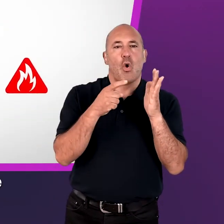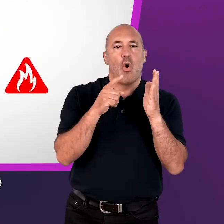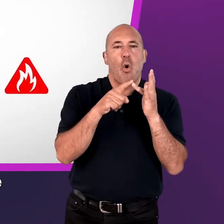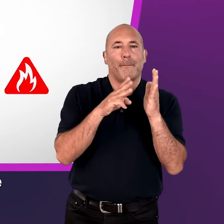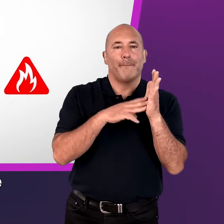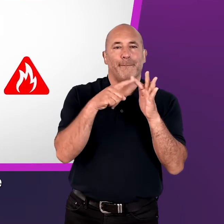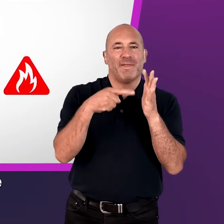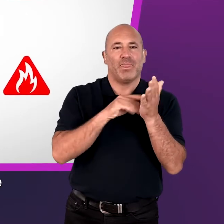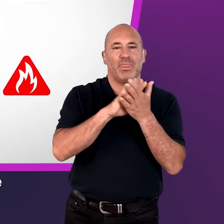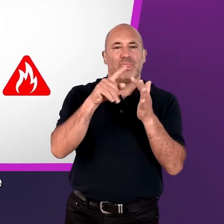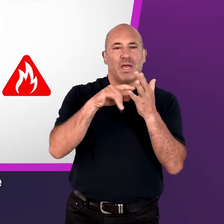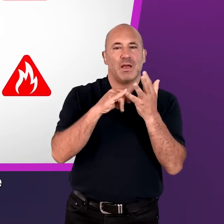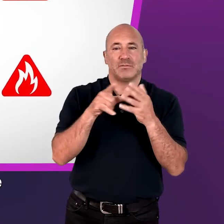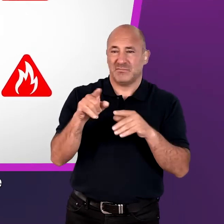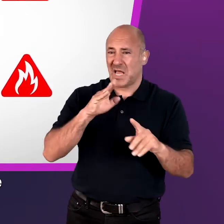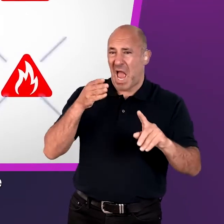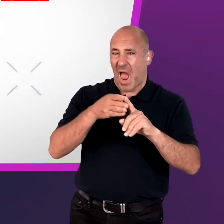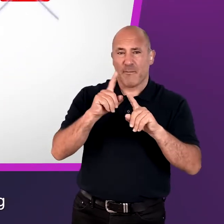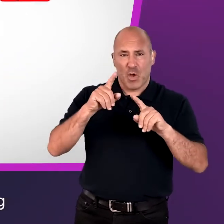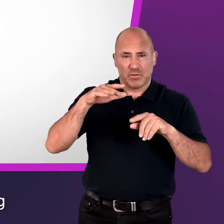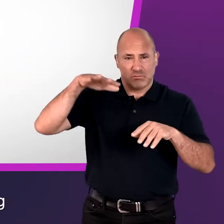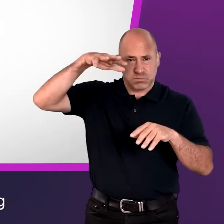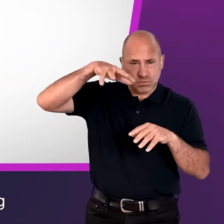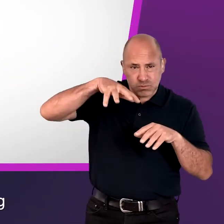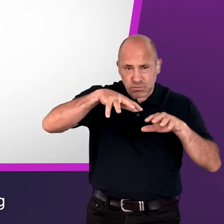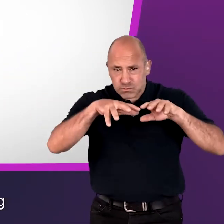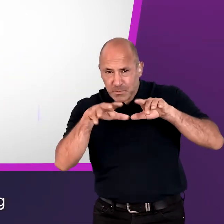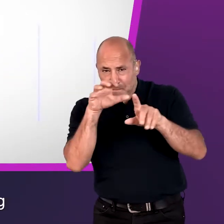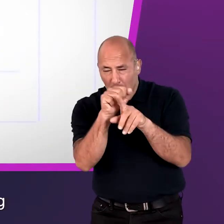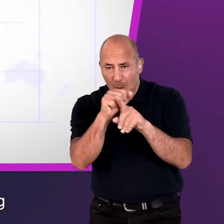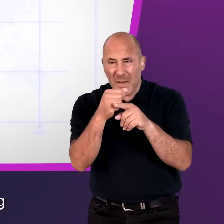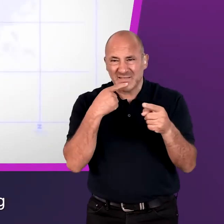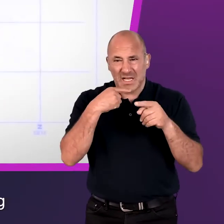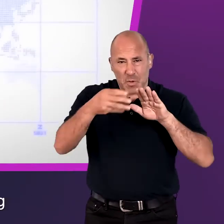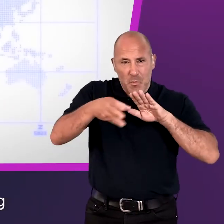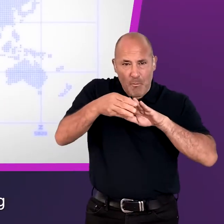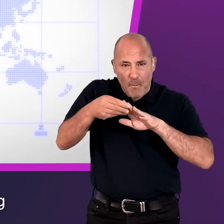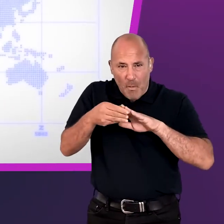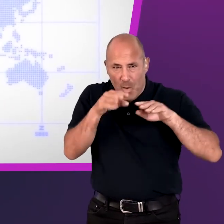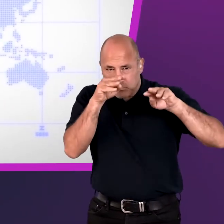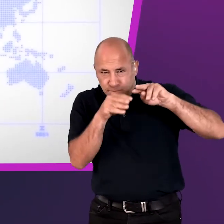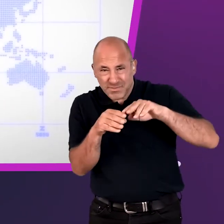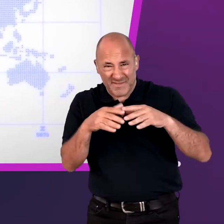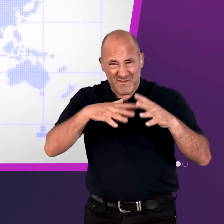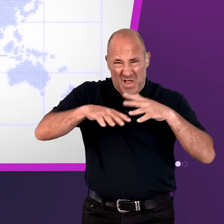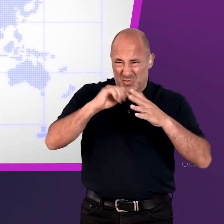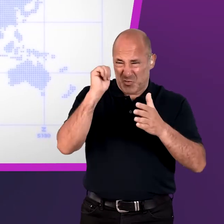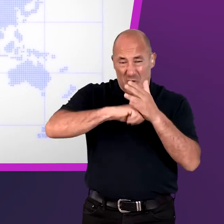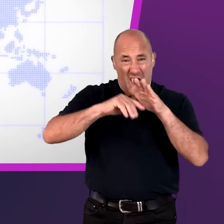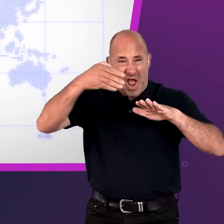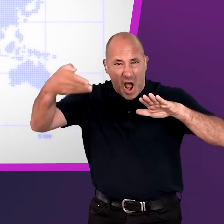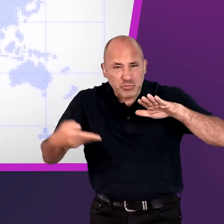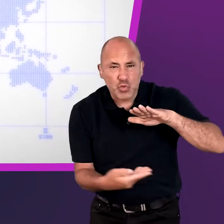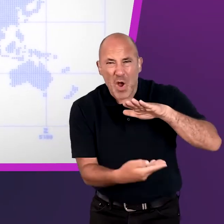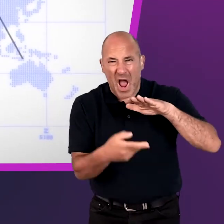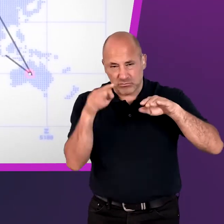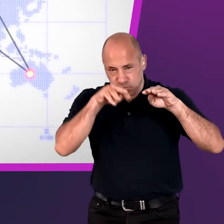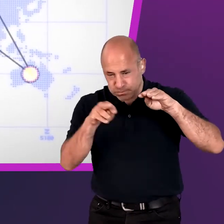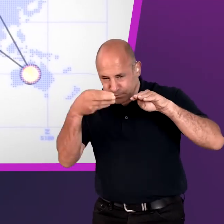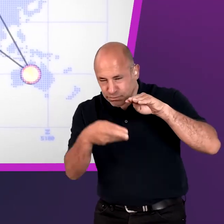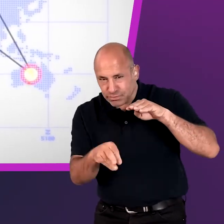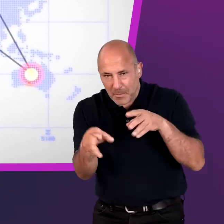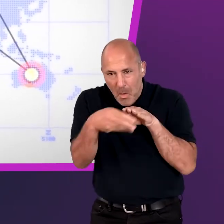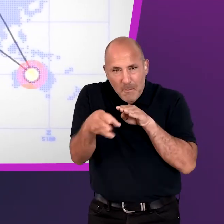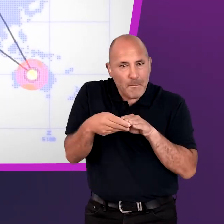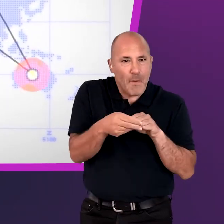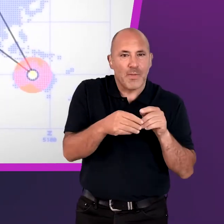Prometheus aims to eliminate these risks and provide an efficient solution for capturing high-quality mapping data in harsh environments around the world,